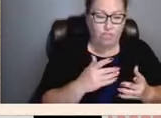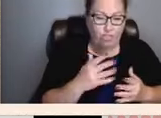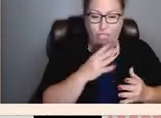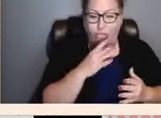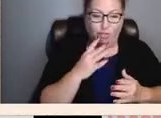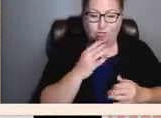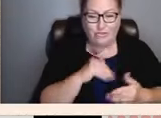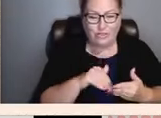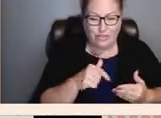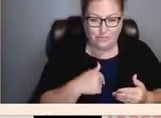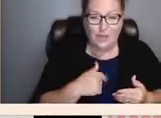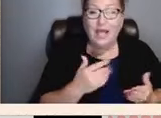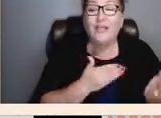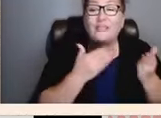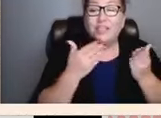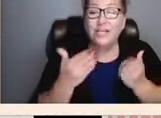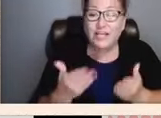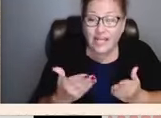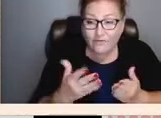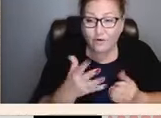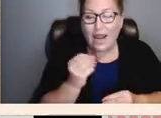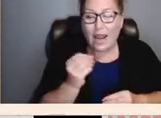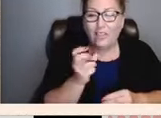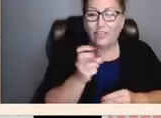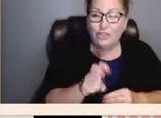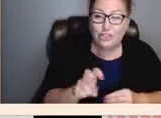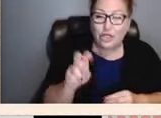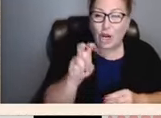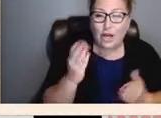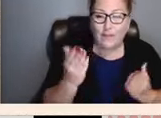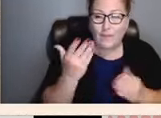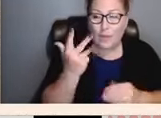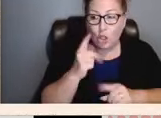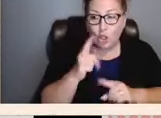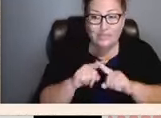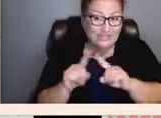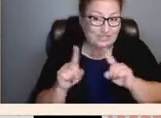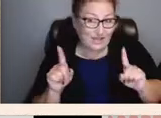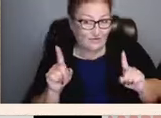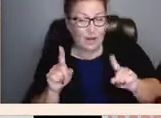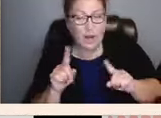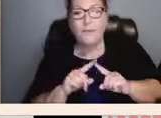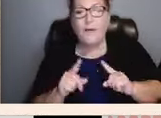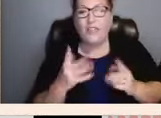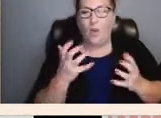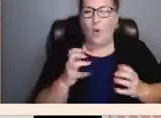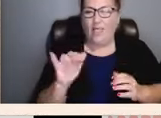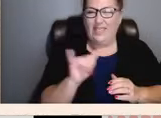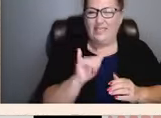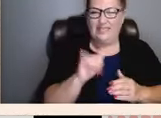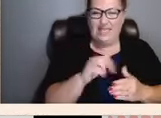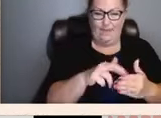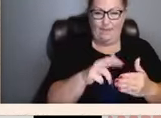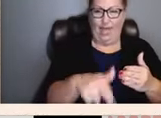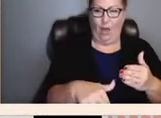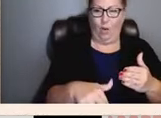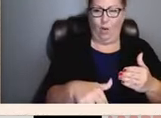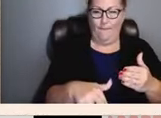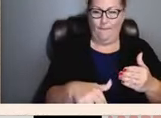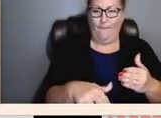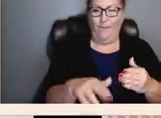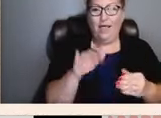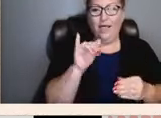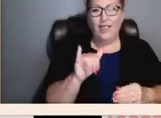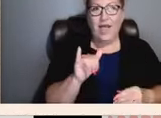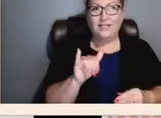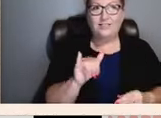and the journey may look different, but they're wanting the same outcomes. And that's an aha moment we